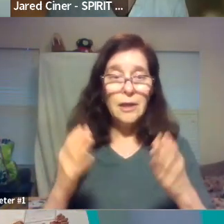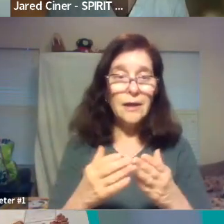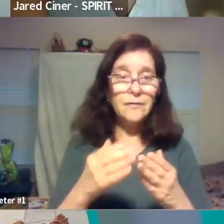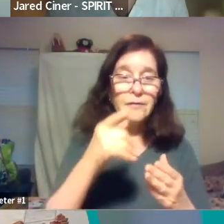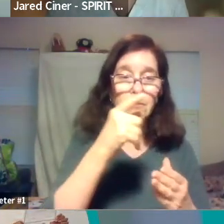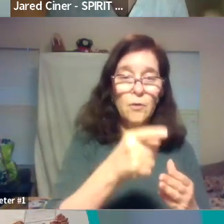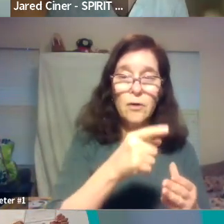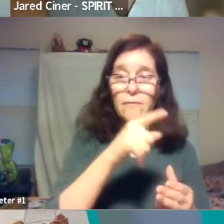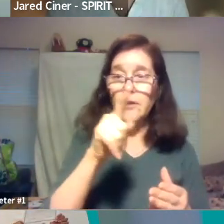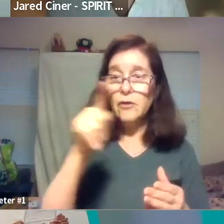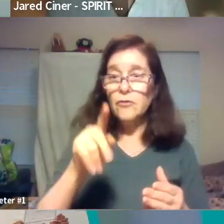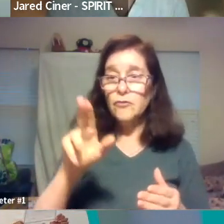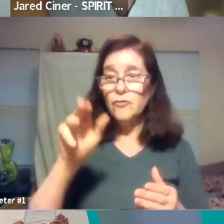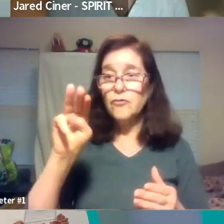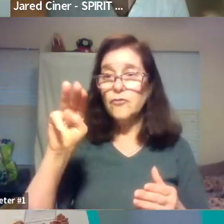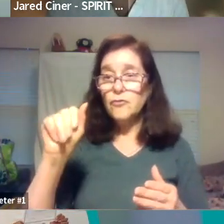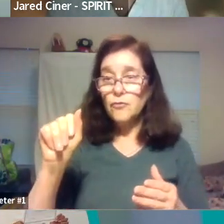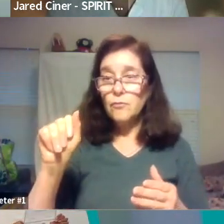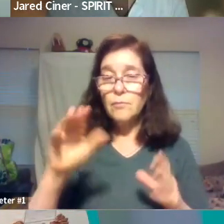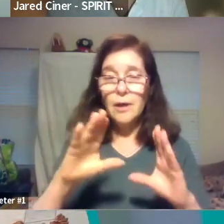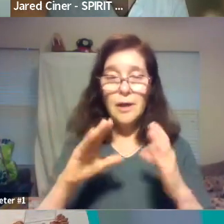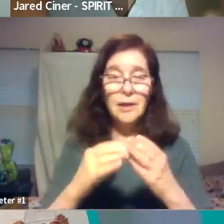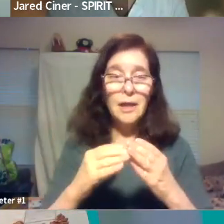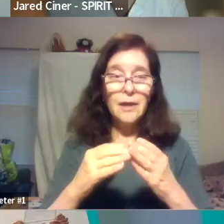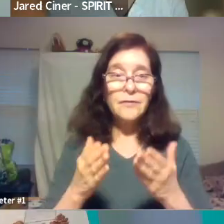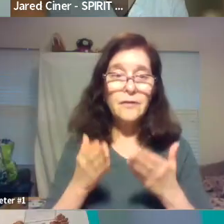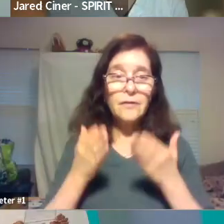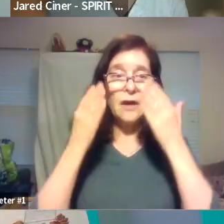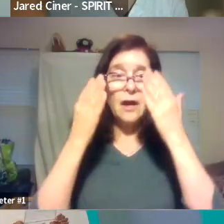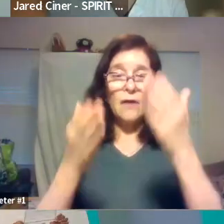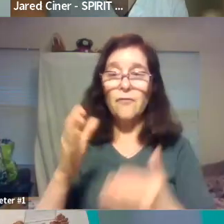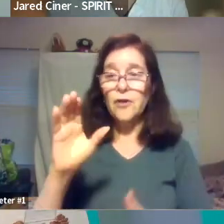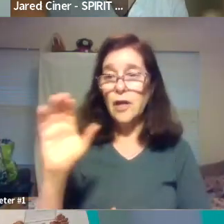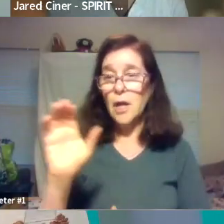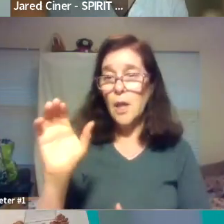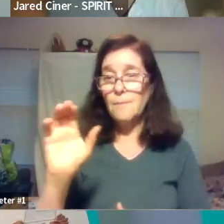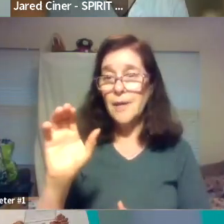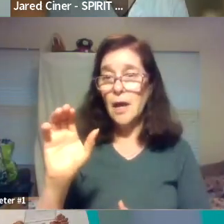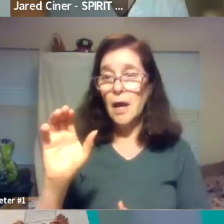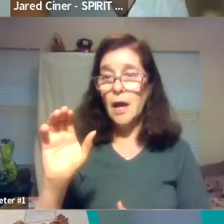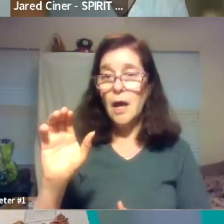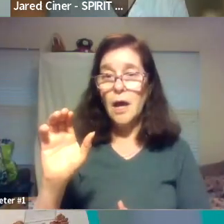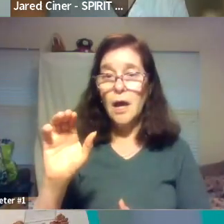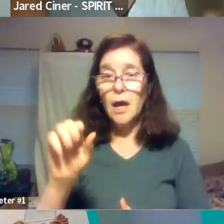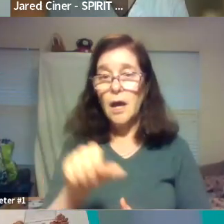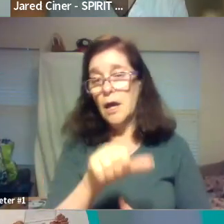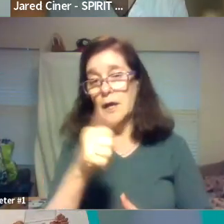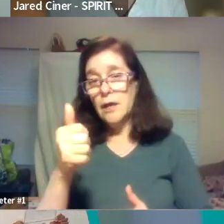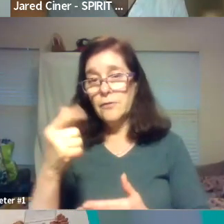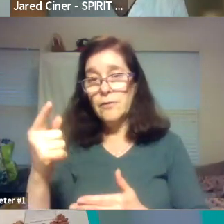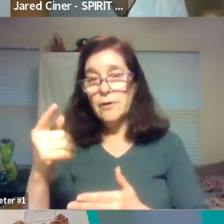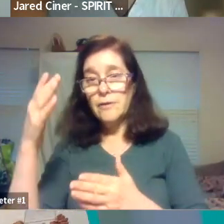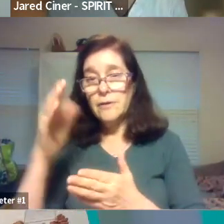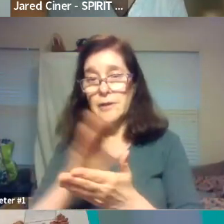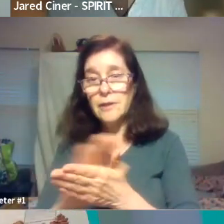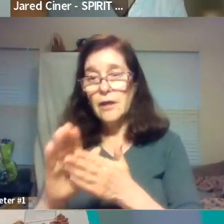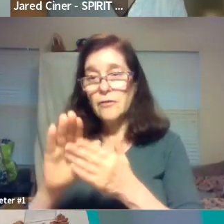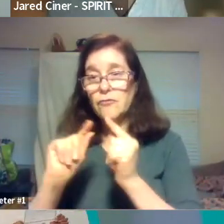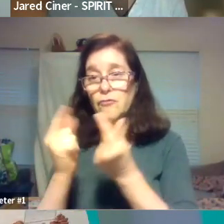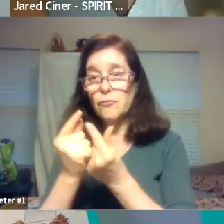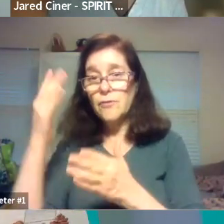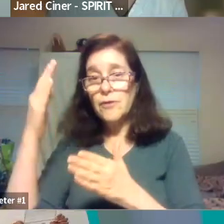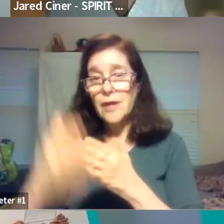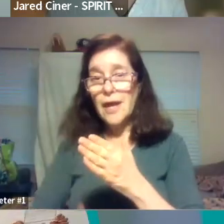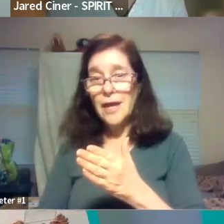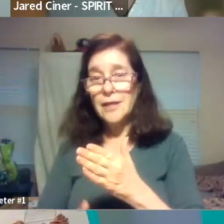of our Zumba classes that's offered in Columbia. On the right is a nice group at the end of their class.